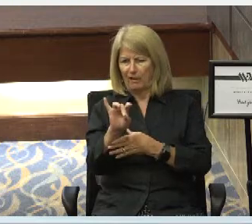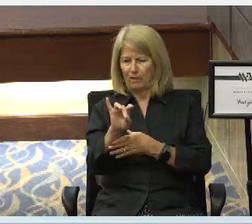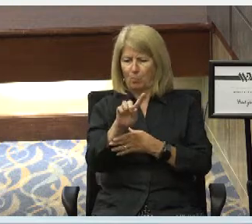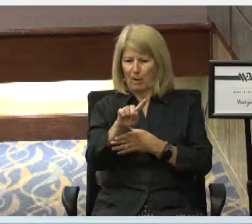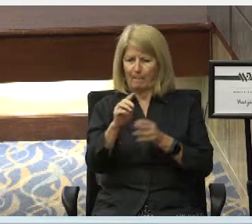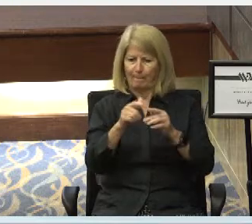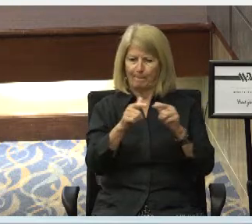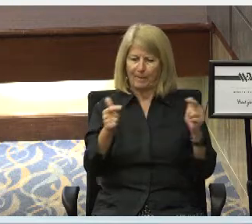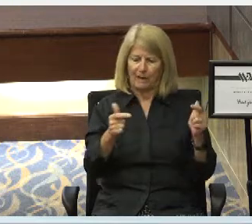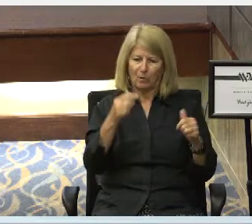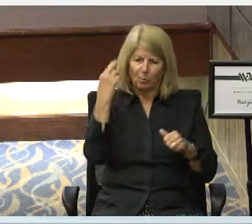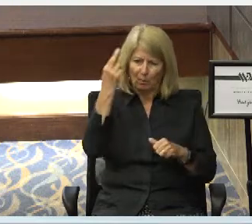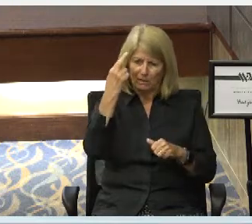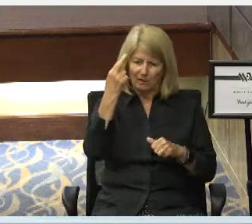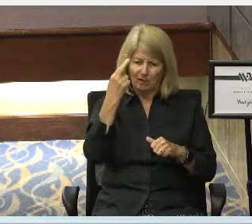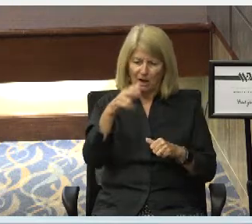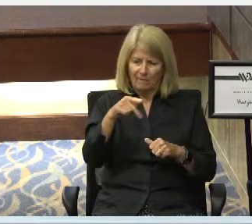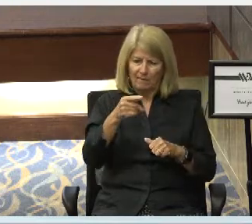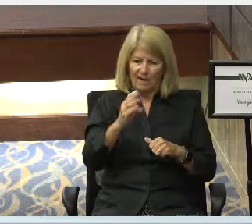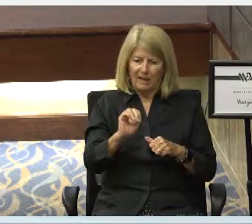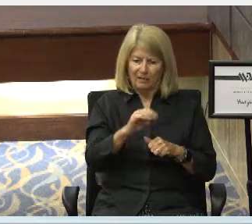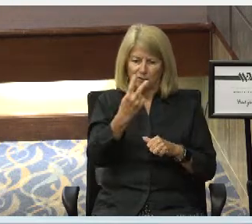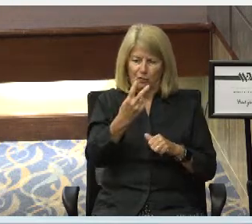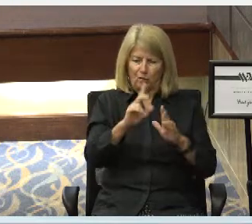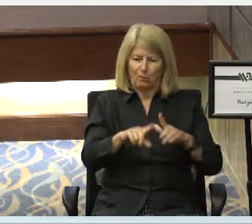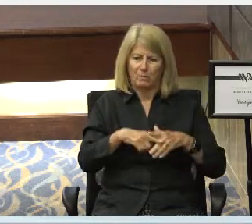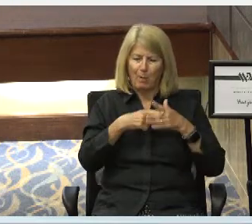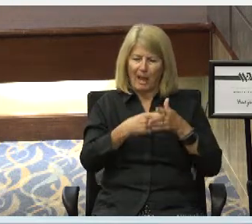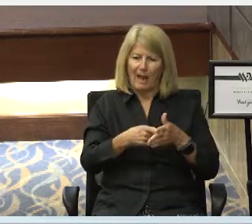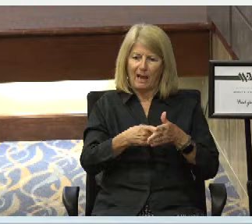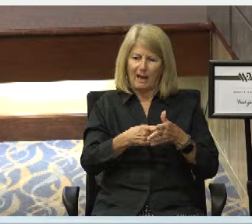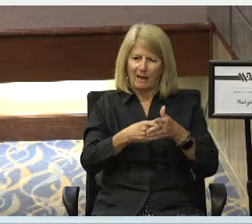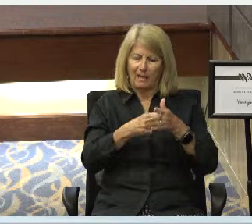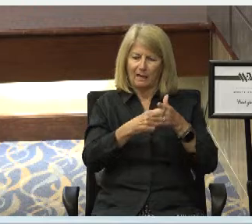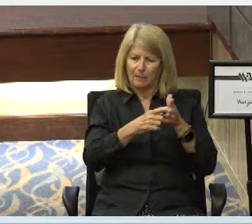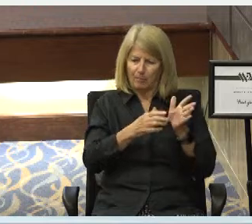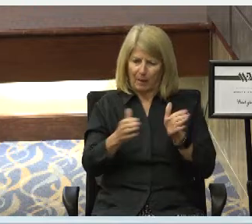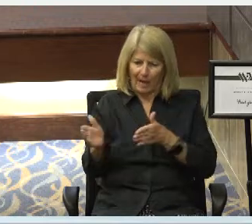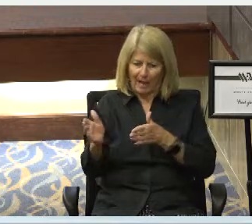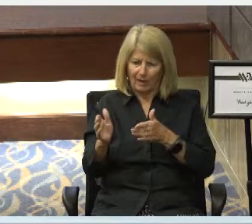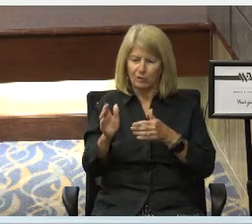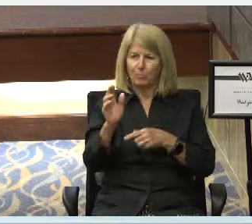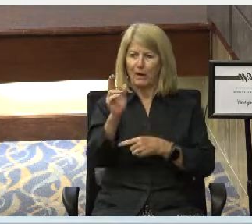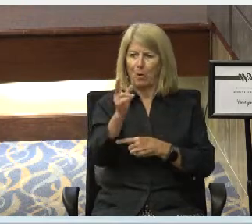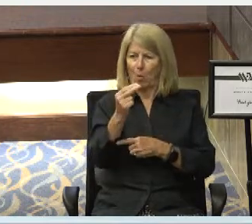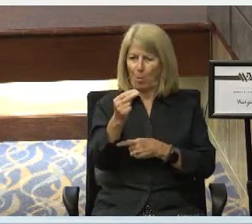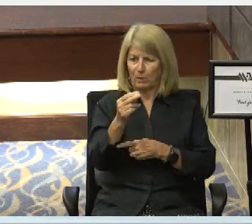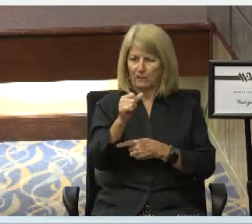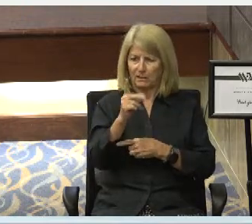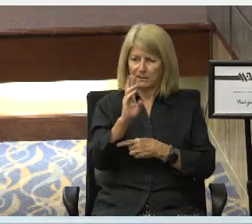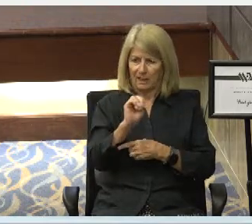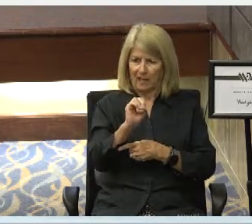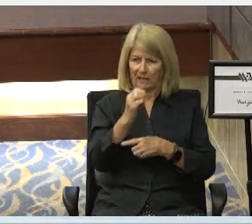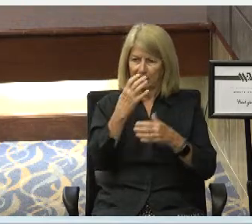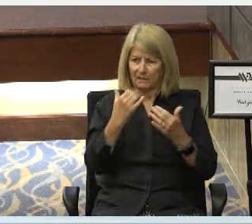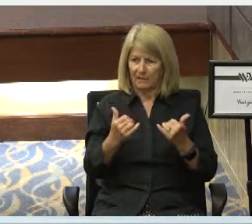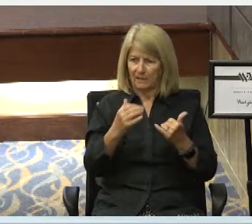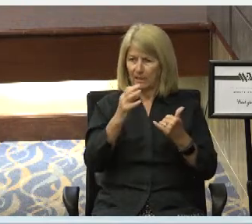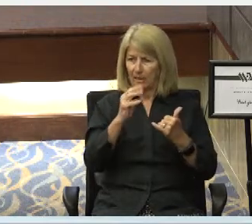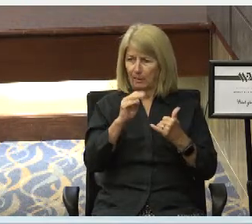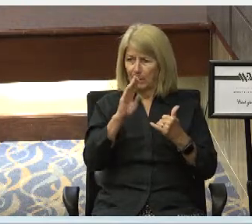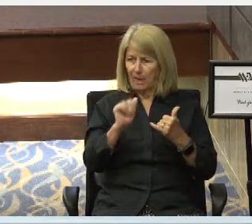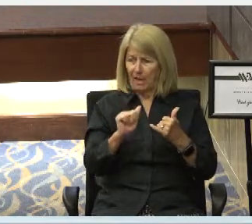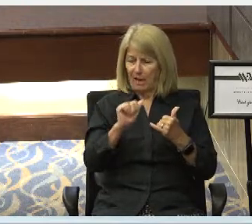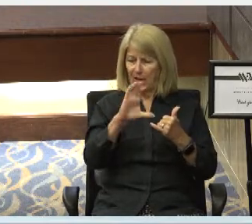reason. This phase 2 was originally planned to be a hotel site in the existing MDA that we have with